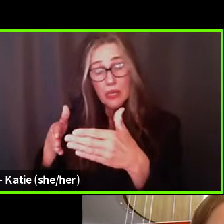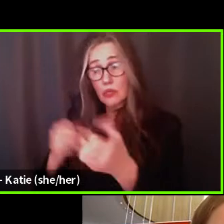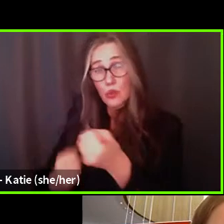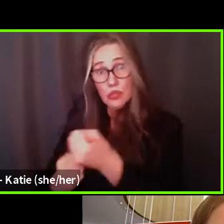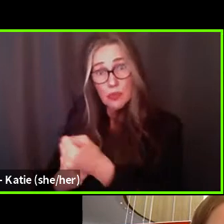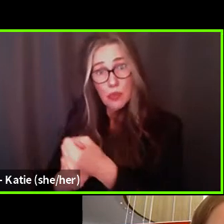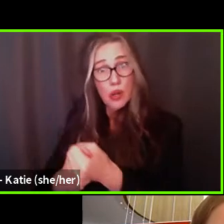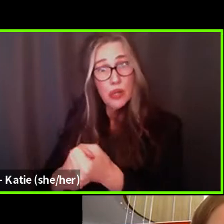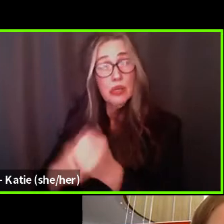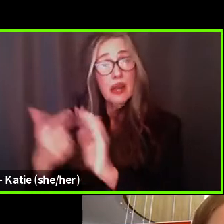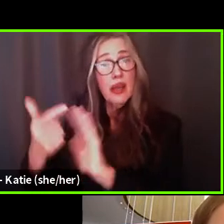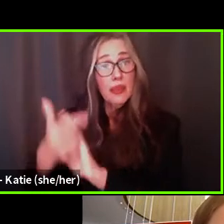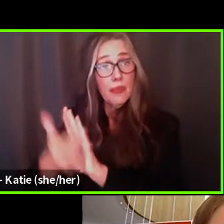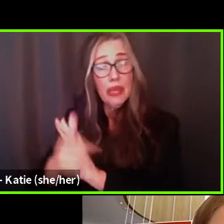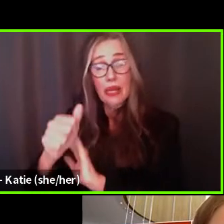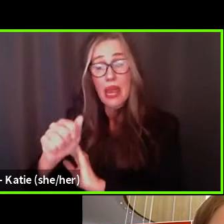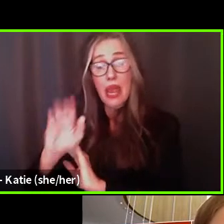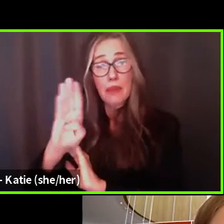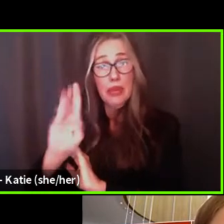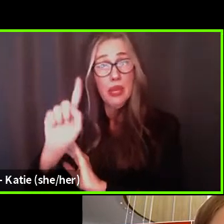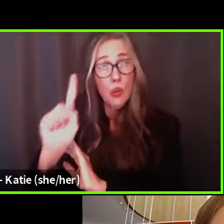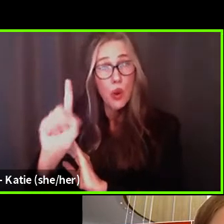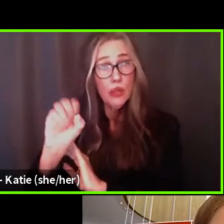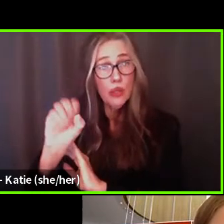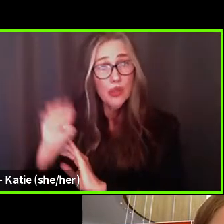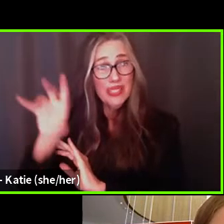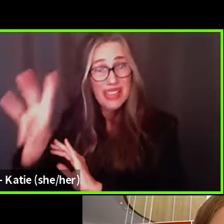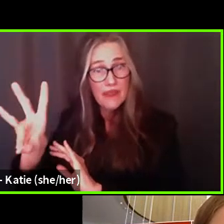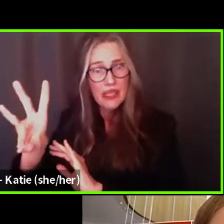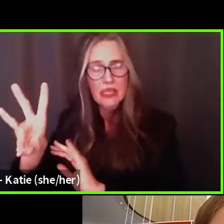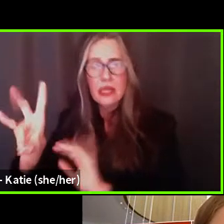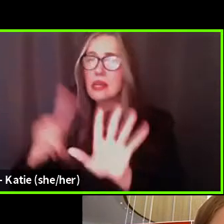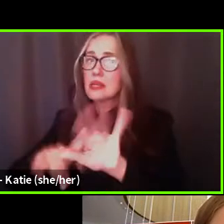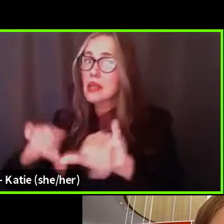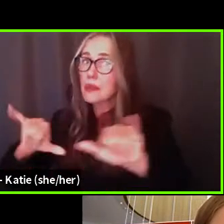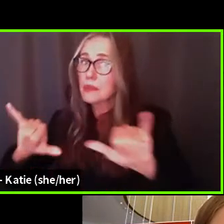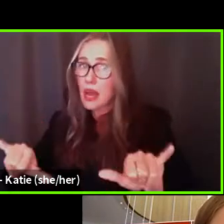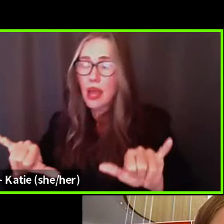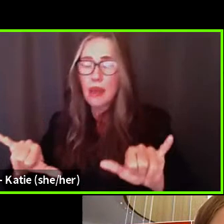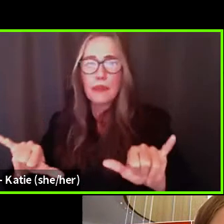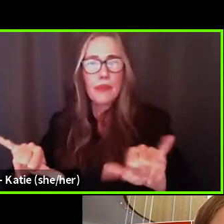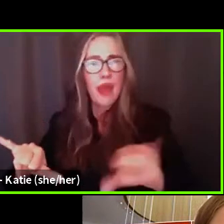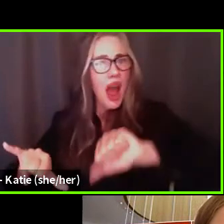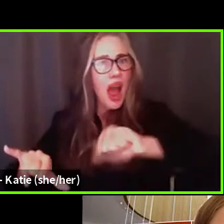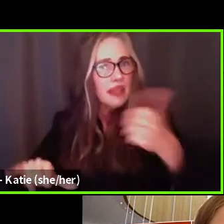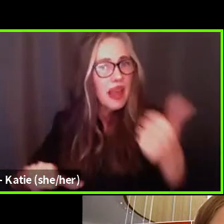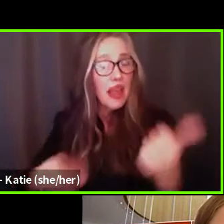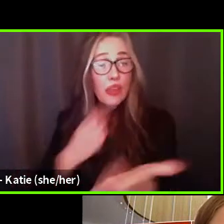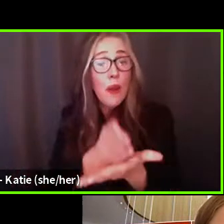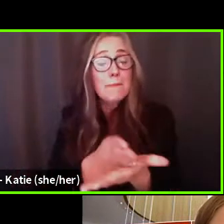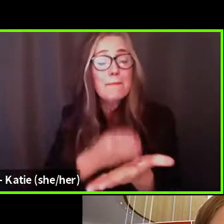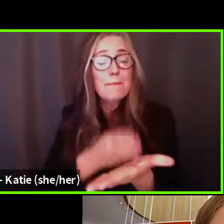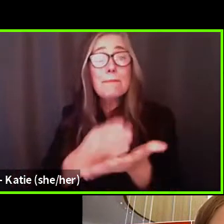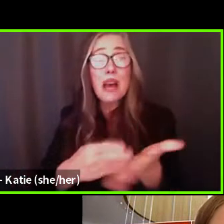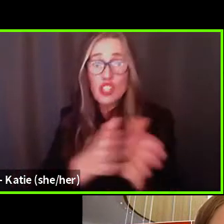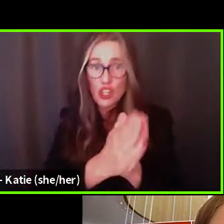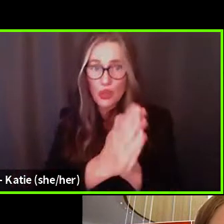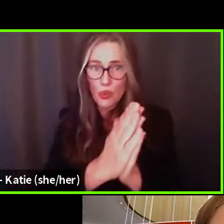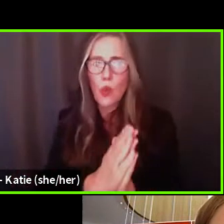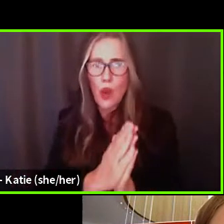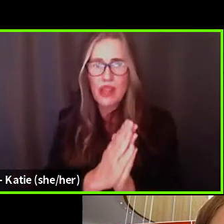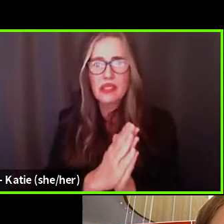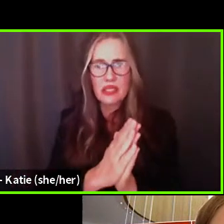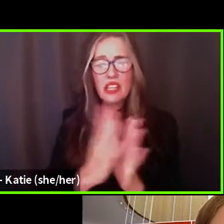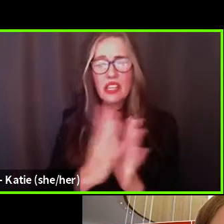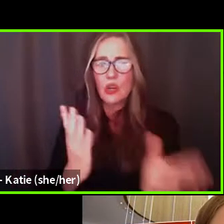also been really heavily pushing forward a companion budget request and this budget